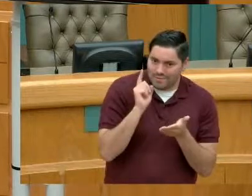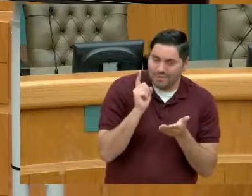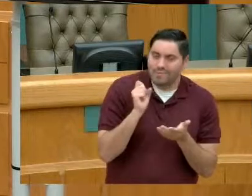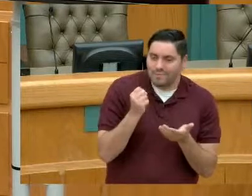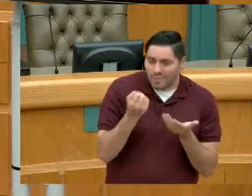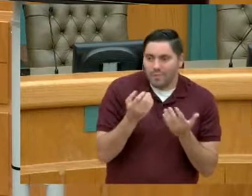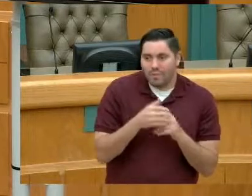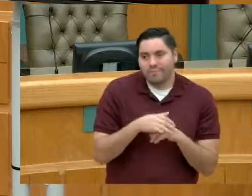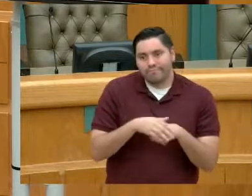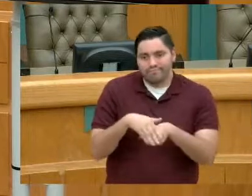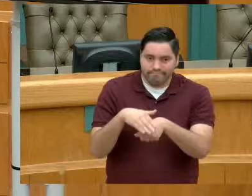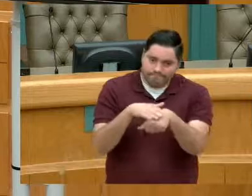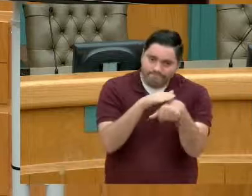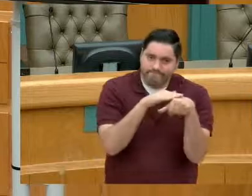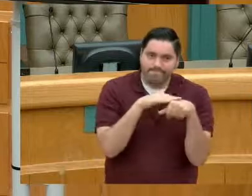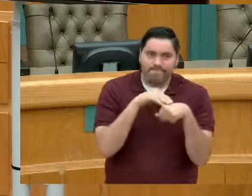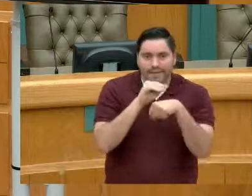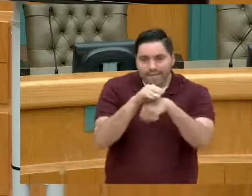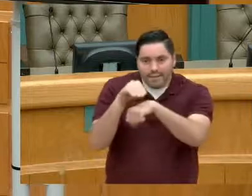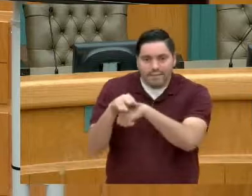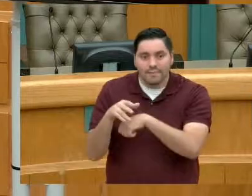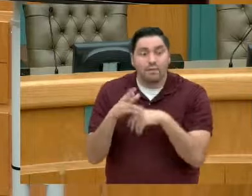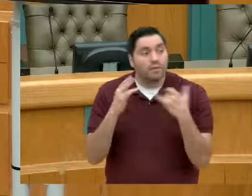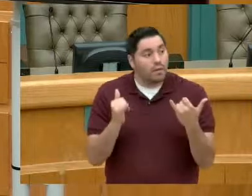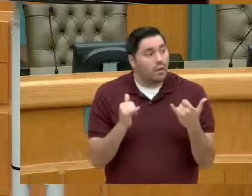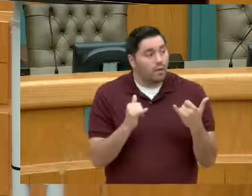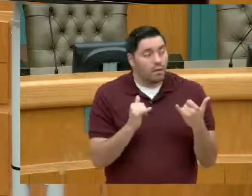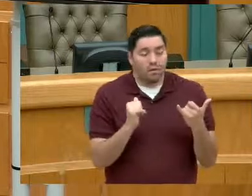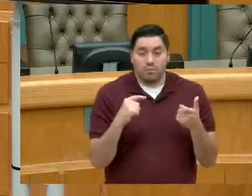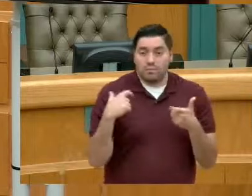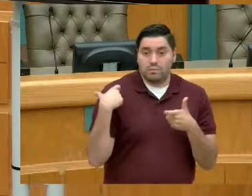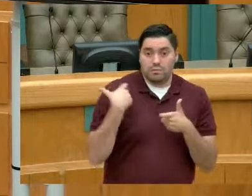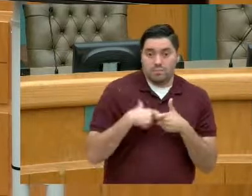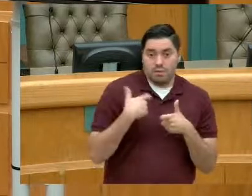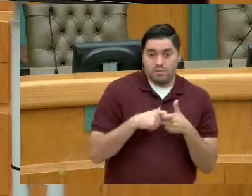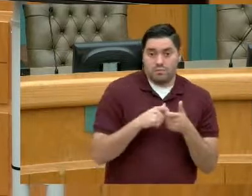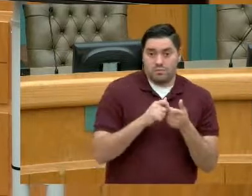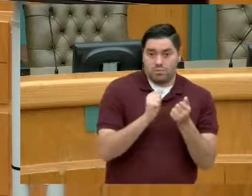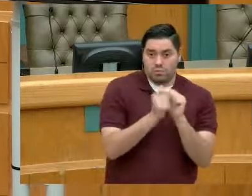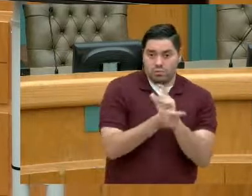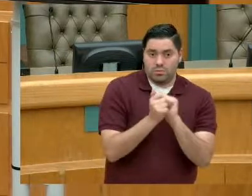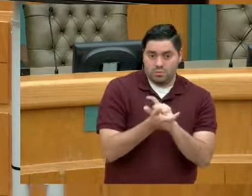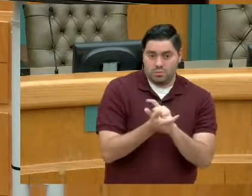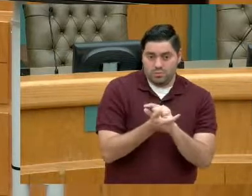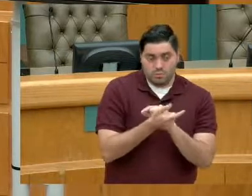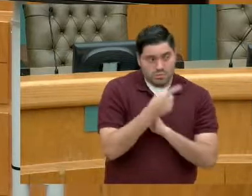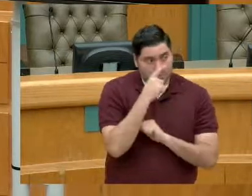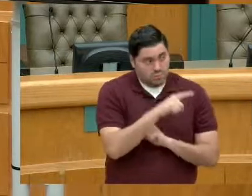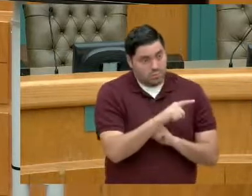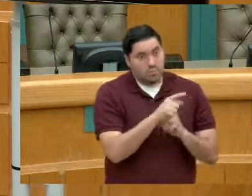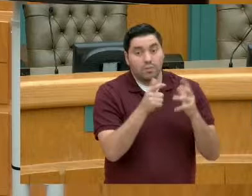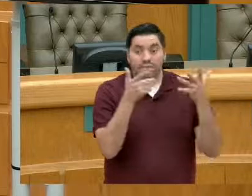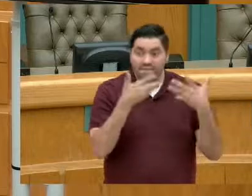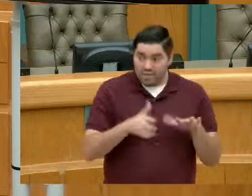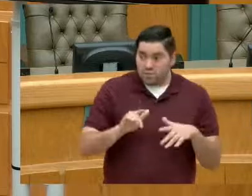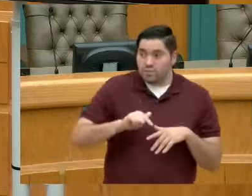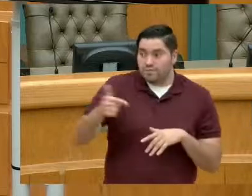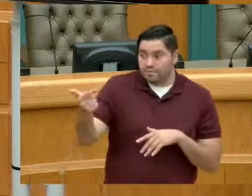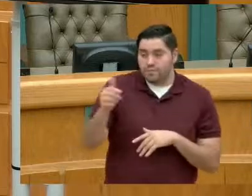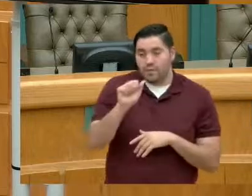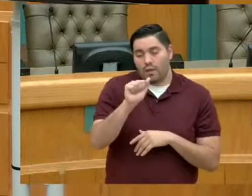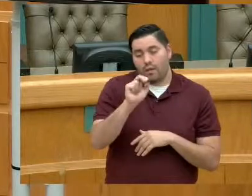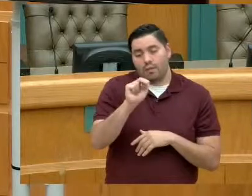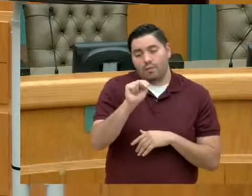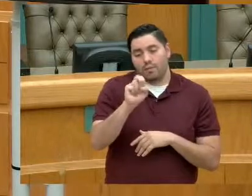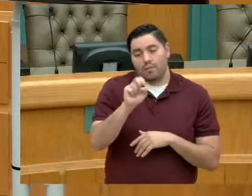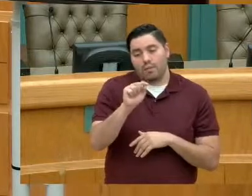some advice points. We're going to translate the statistics and some of what I said into Spanish, and then we're going to have Annette Rodriguez come on up and give us some more